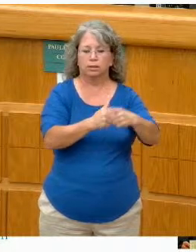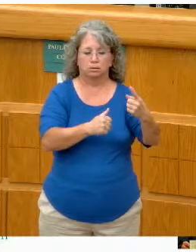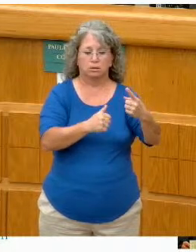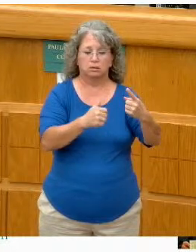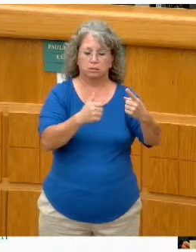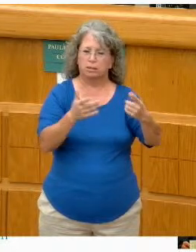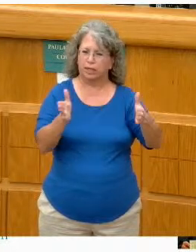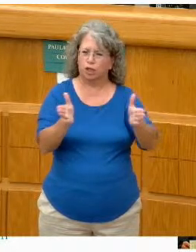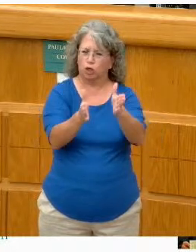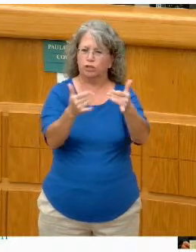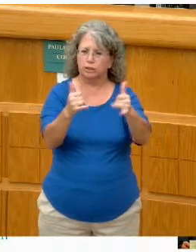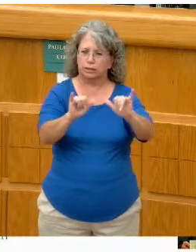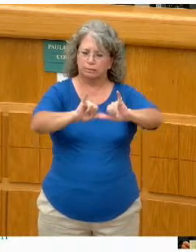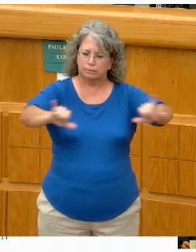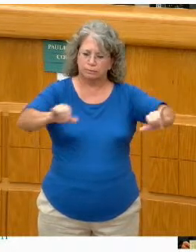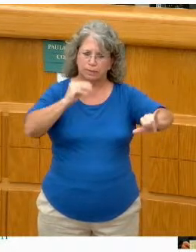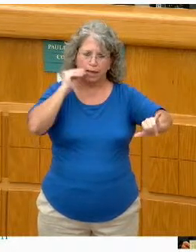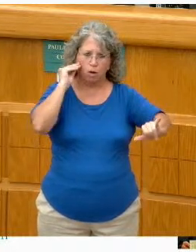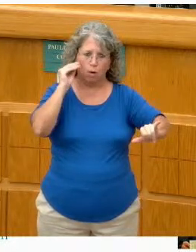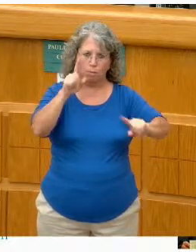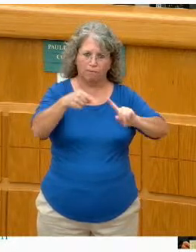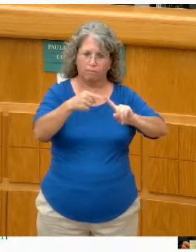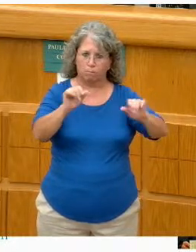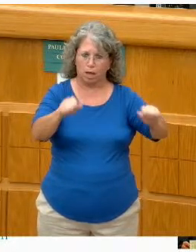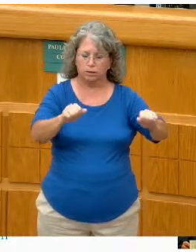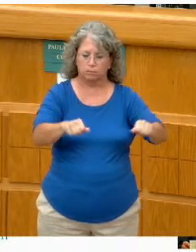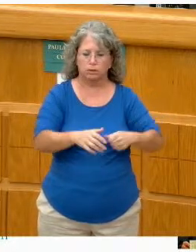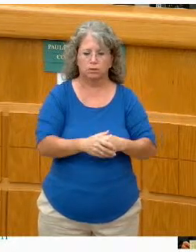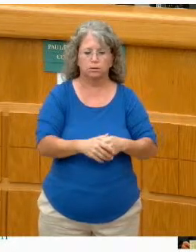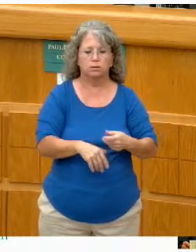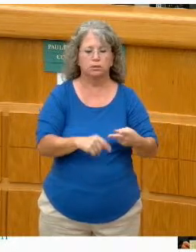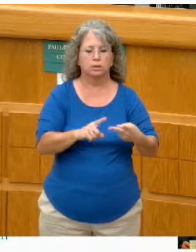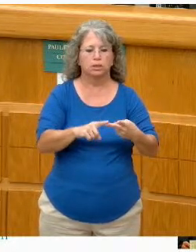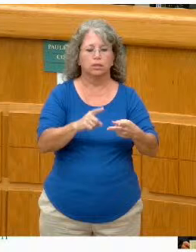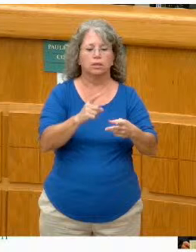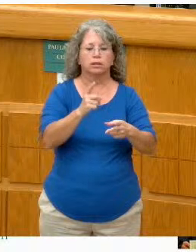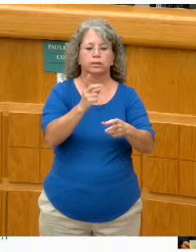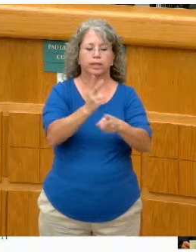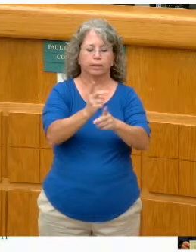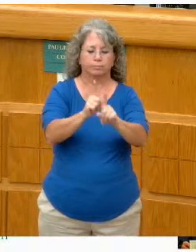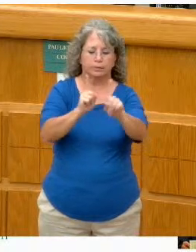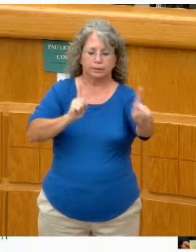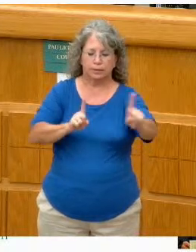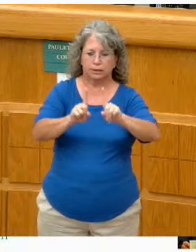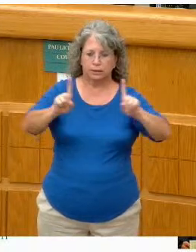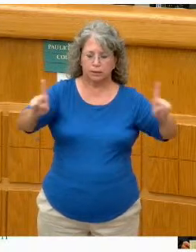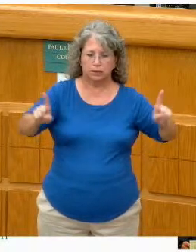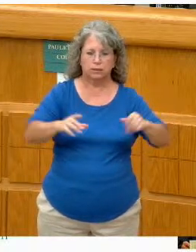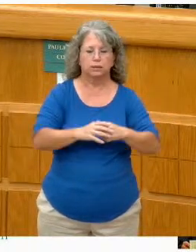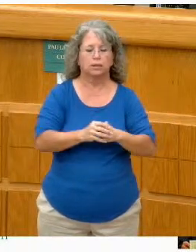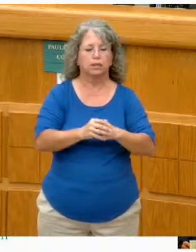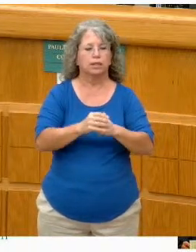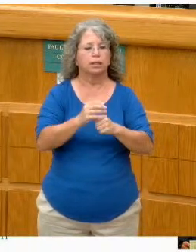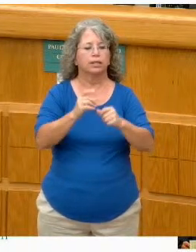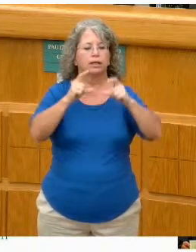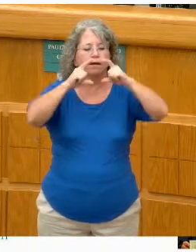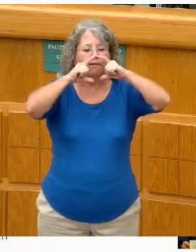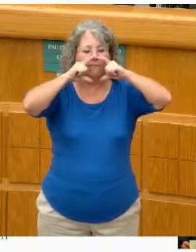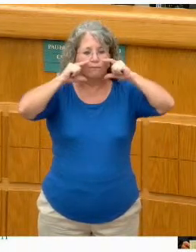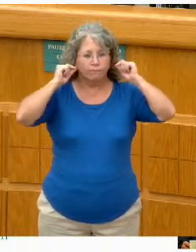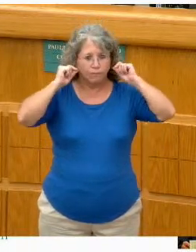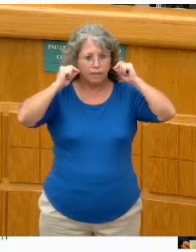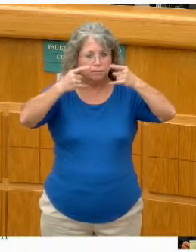2, social distancing, face coverings, and the number of people in a gathering are being limited right now. Face coverings